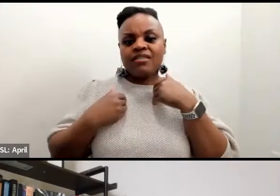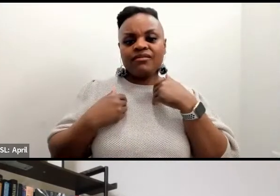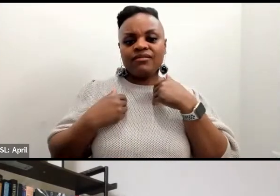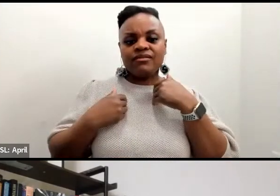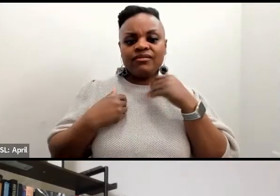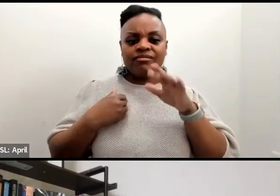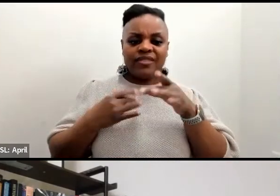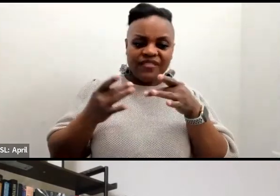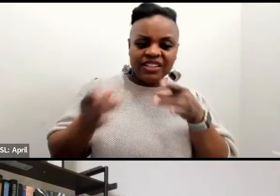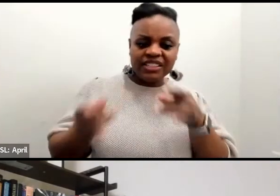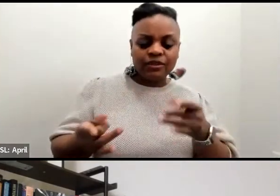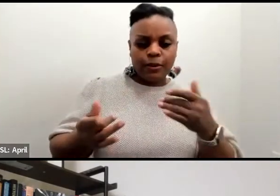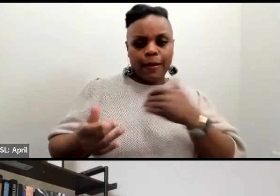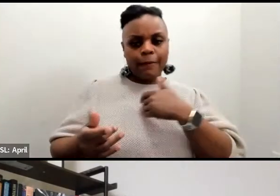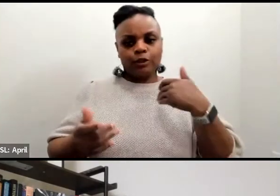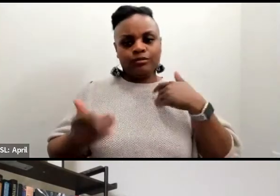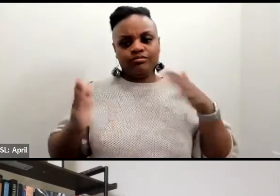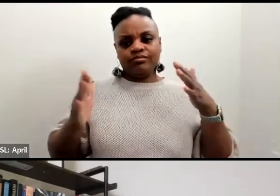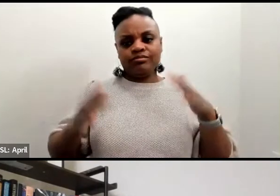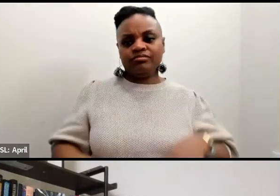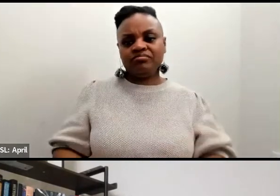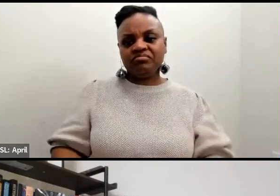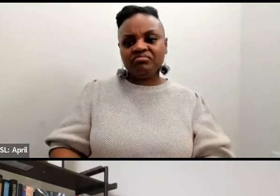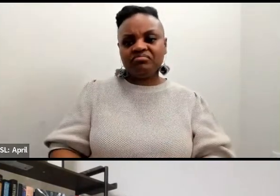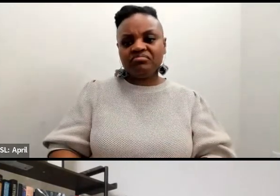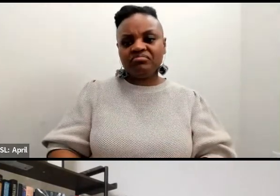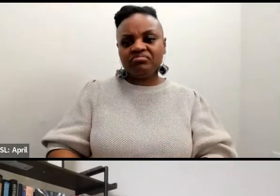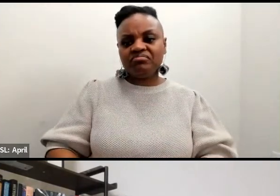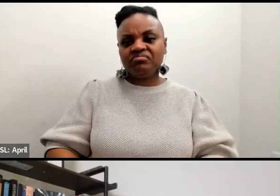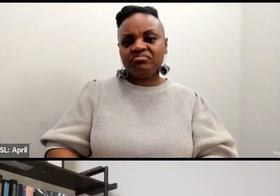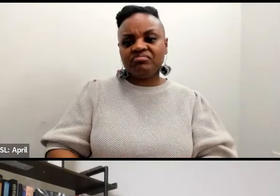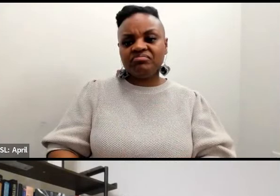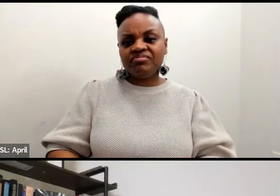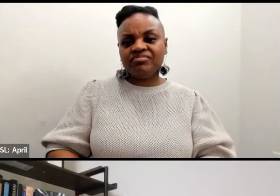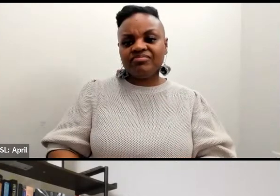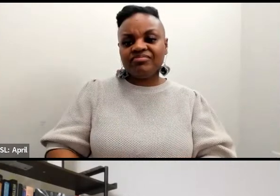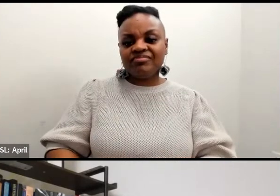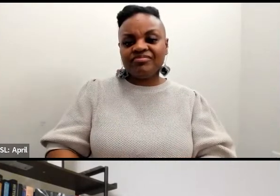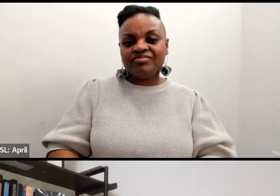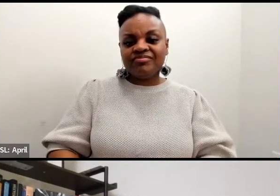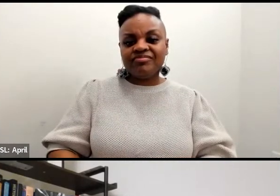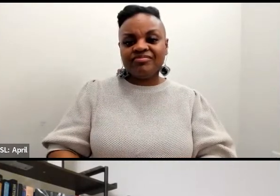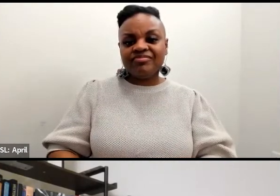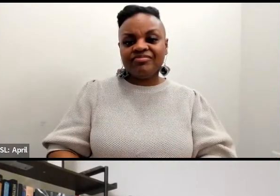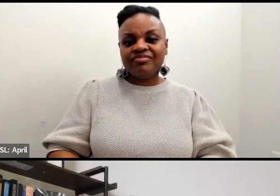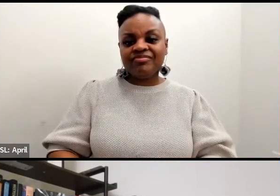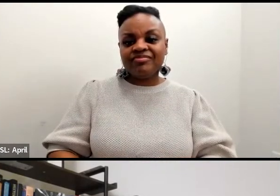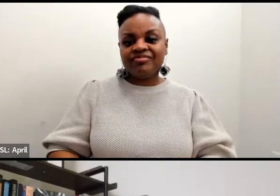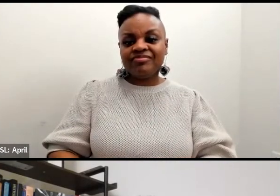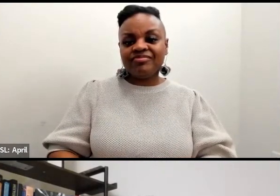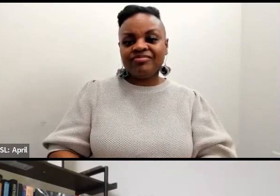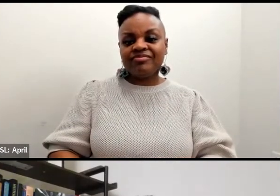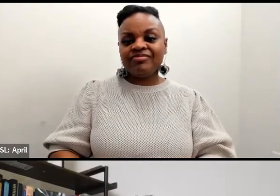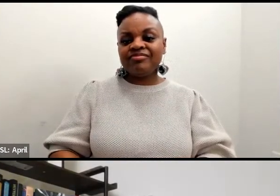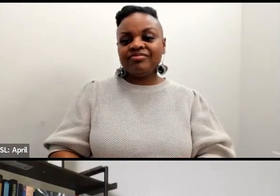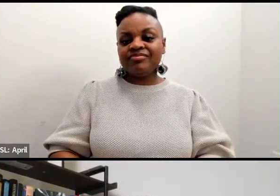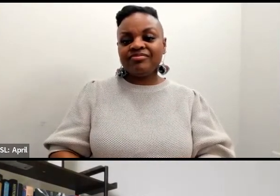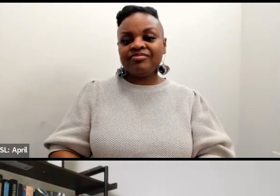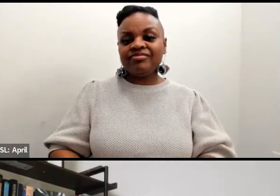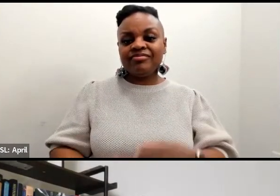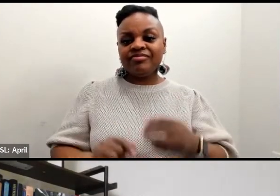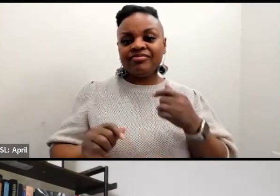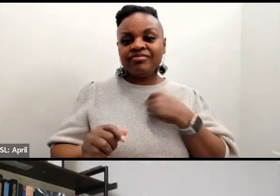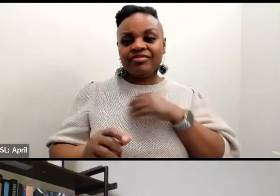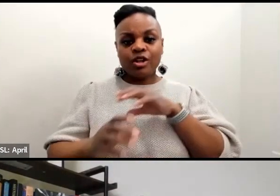I mean, explain the crowds. Were the like, why did we all, including, I think, the Brotherhood itself, get this mistaken notion that there